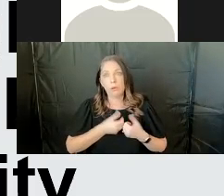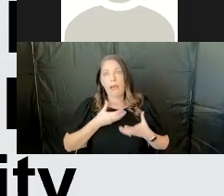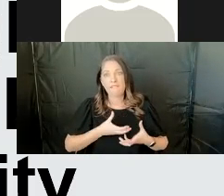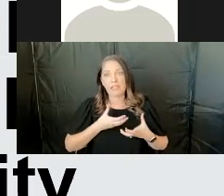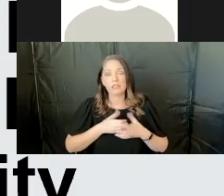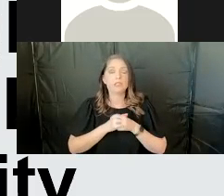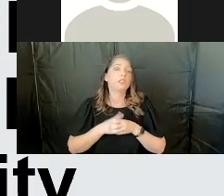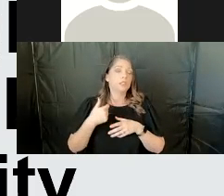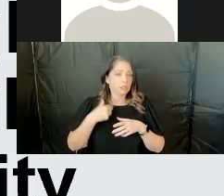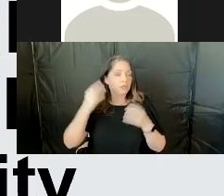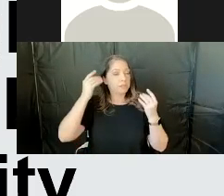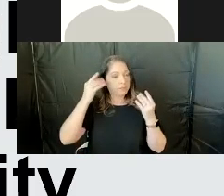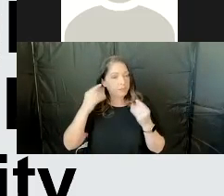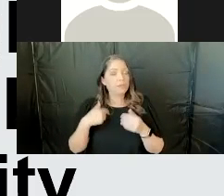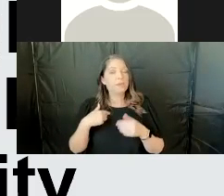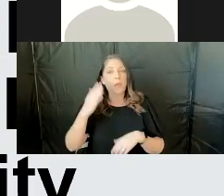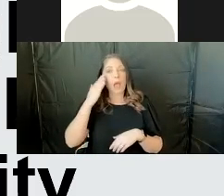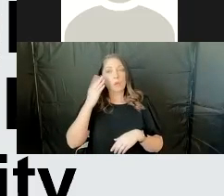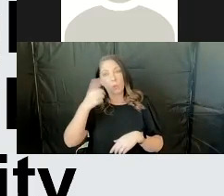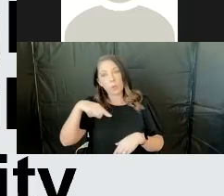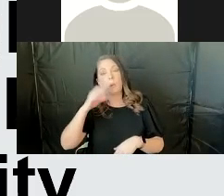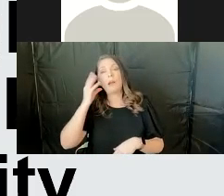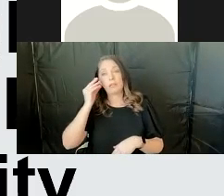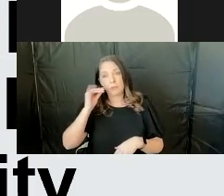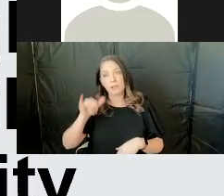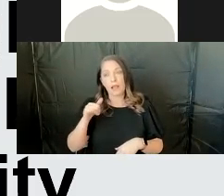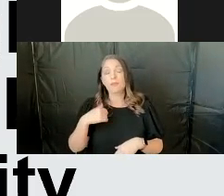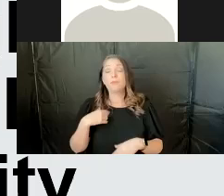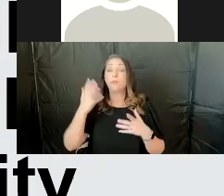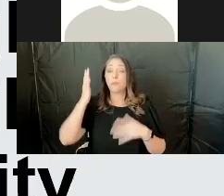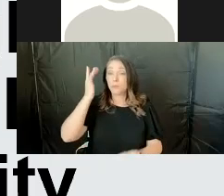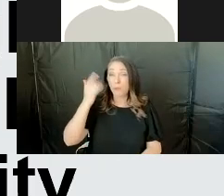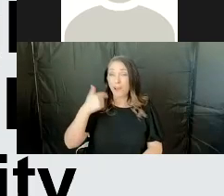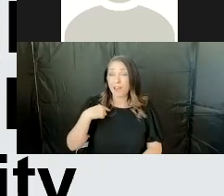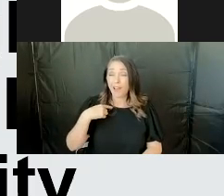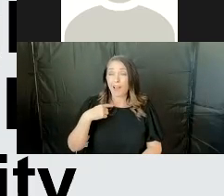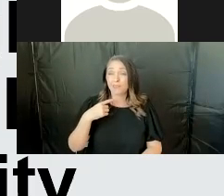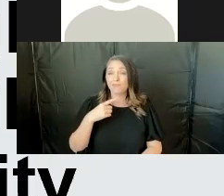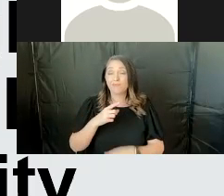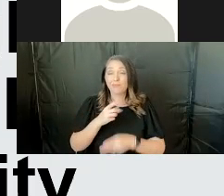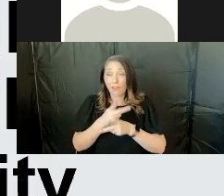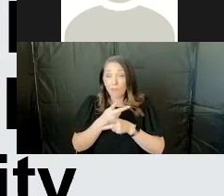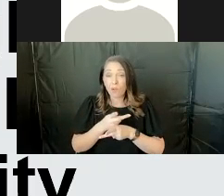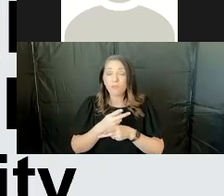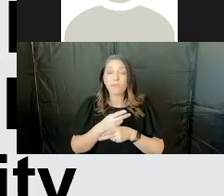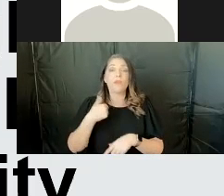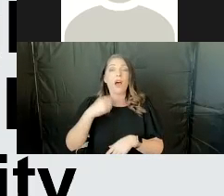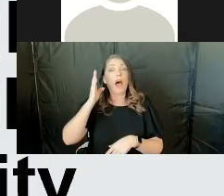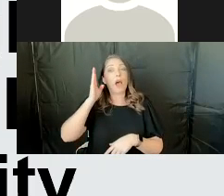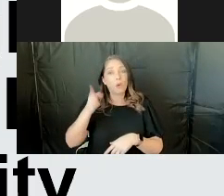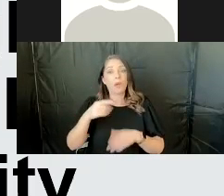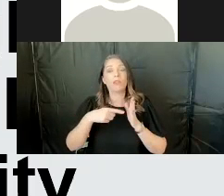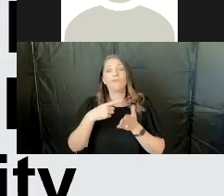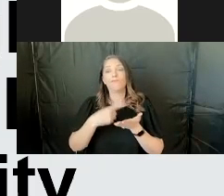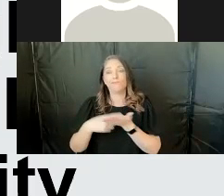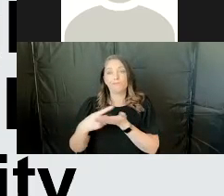say this because I will be providing examples of abuse in some scenarios. It is a hard topic to talk about, but it is